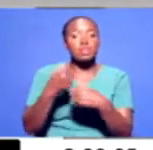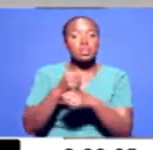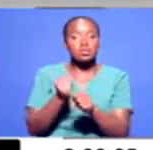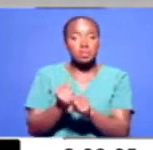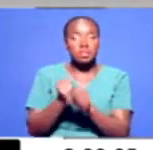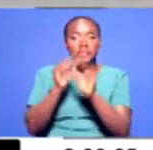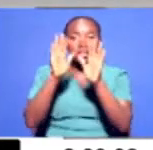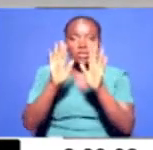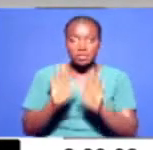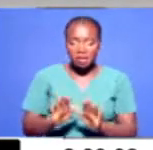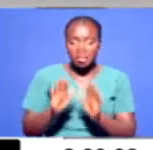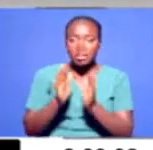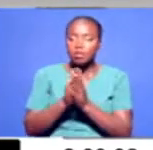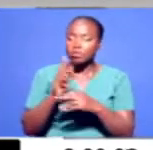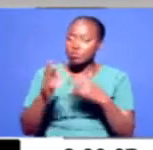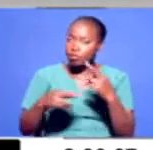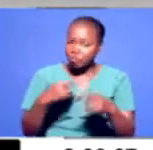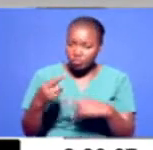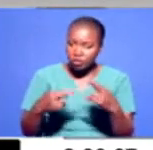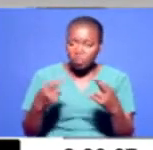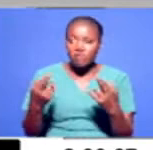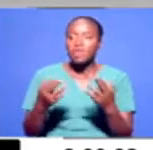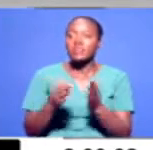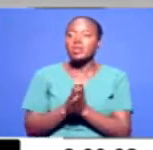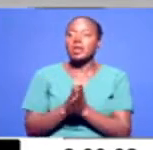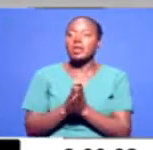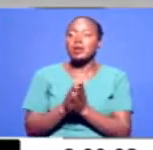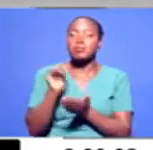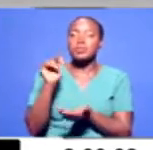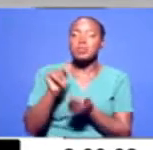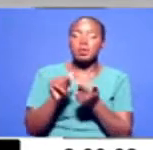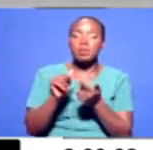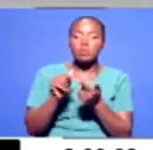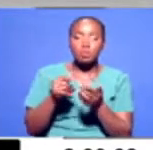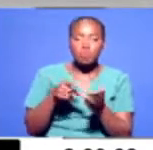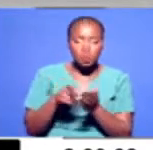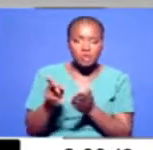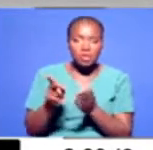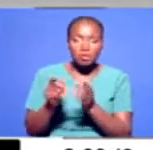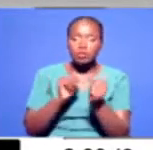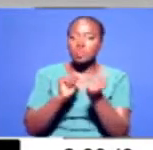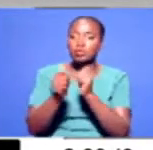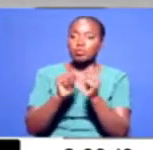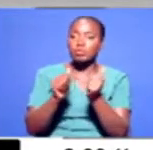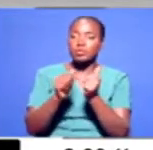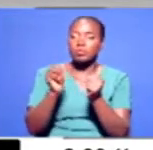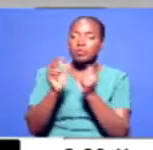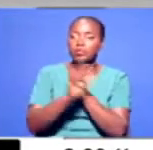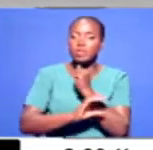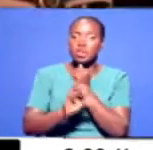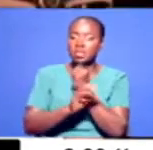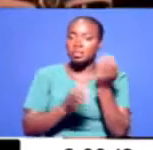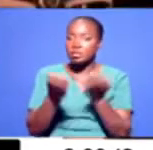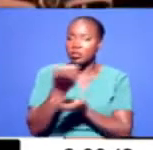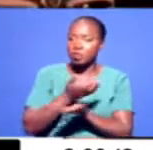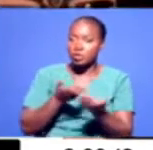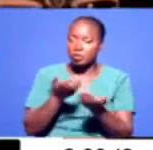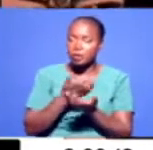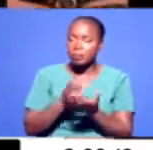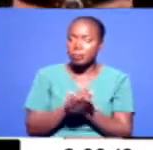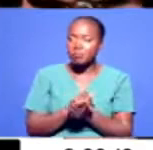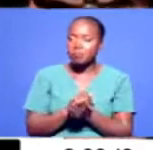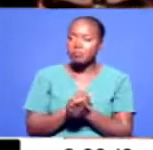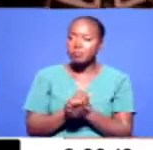necessary to review the minimum wage while also guaranteeing the competitiveness of the country's economy.